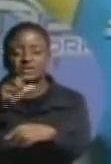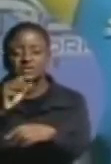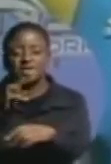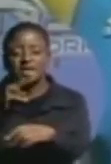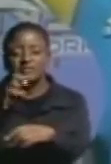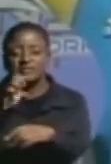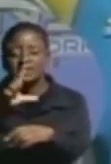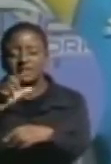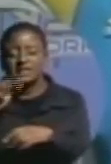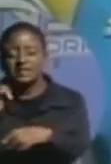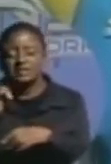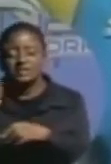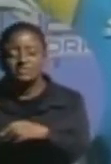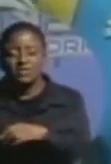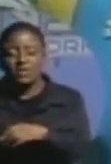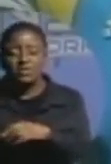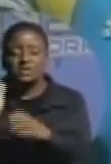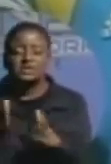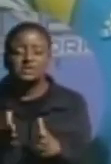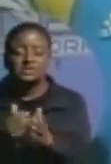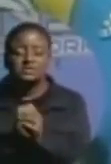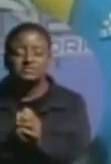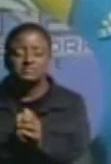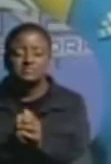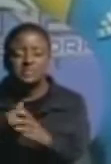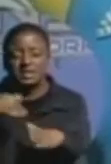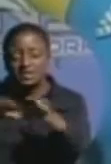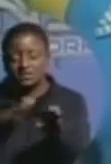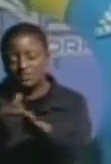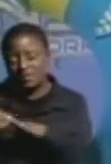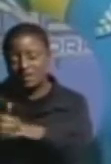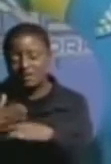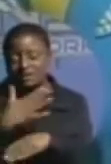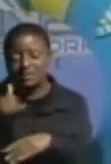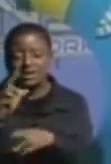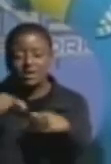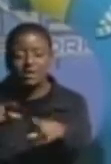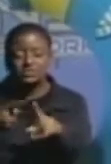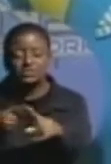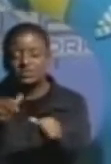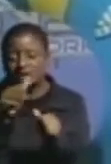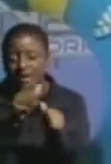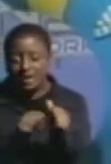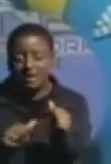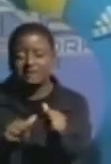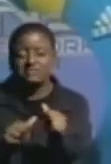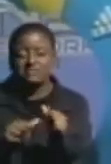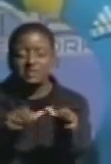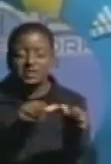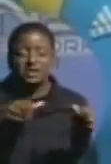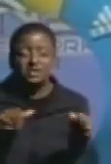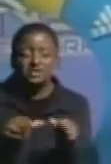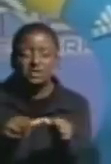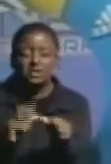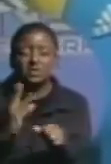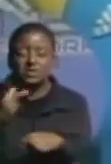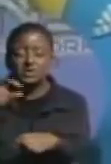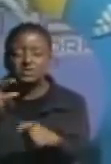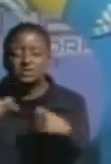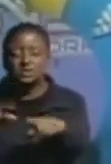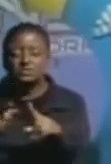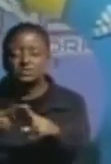every parish. They go to every parish recruiting. And this is a message to us. We need to go to every island and every